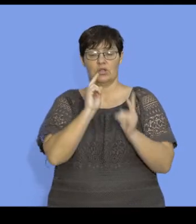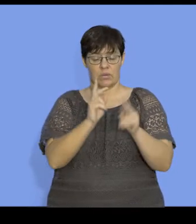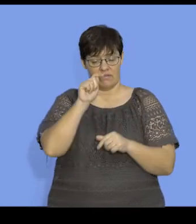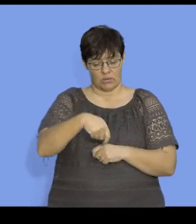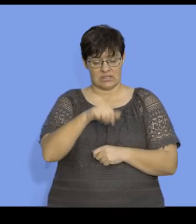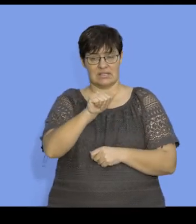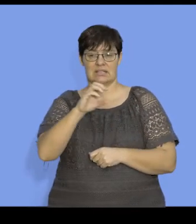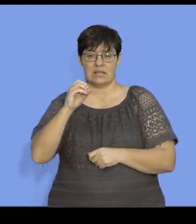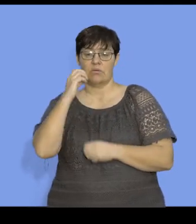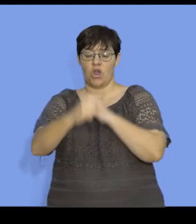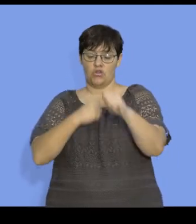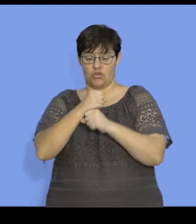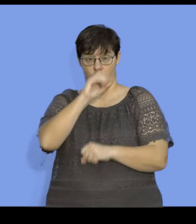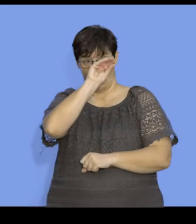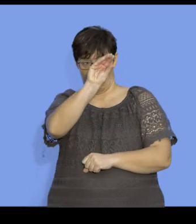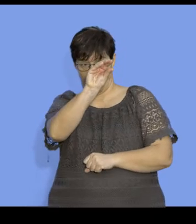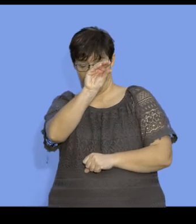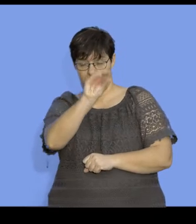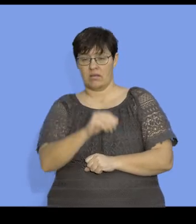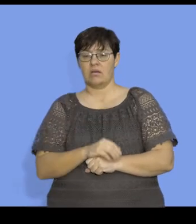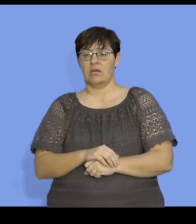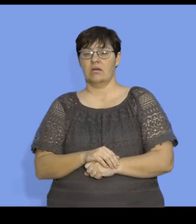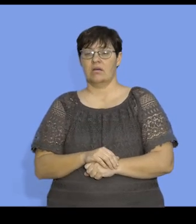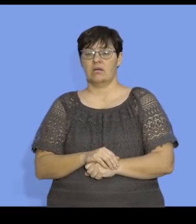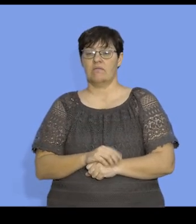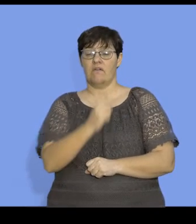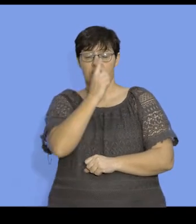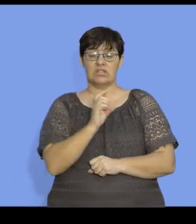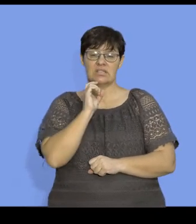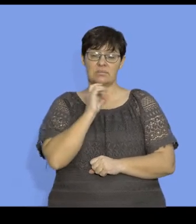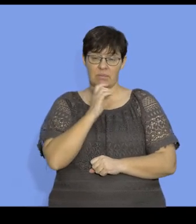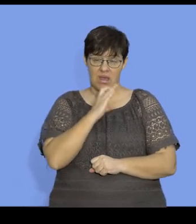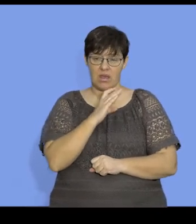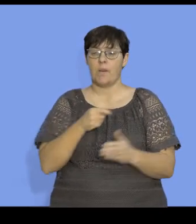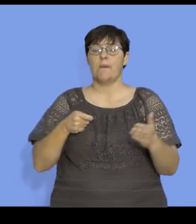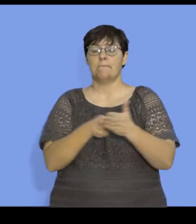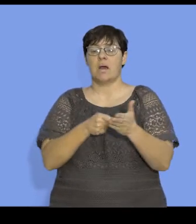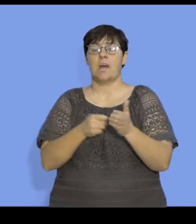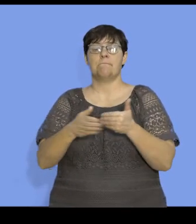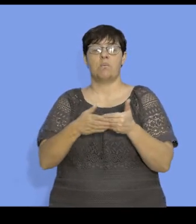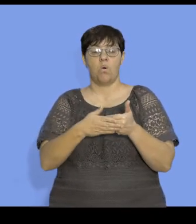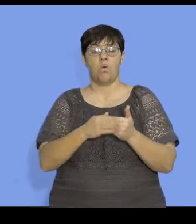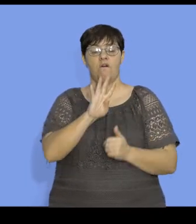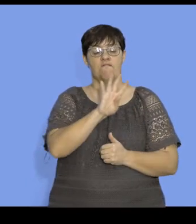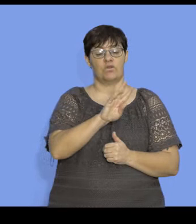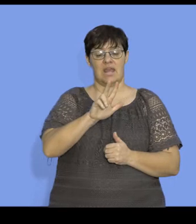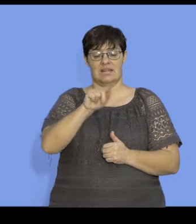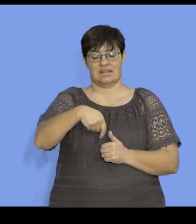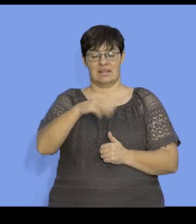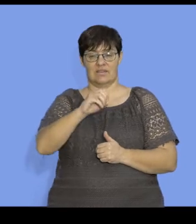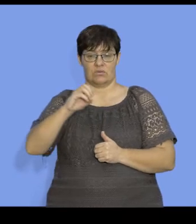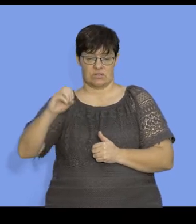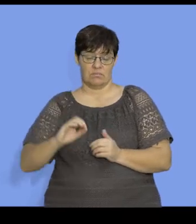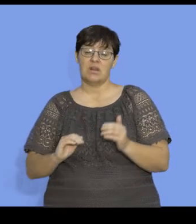was the annual figure, right? On the 1st of September, the firm will purchase equipment for 48,000 Rand. It means